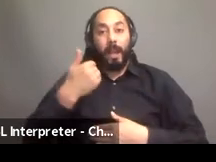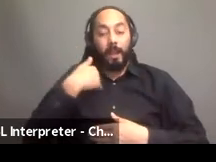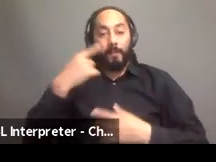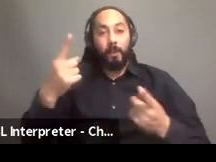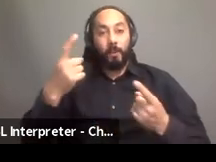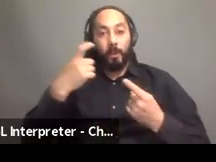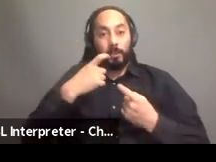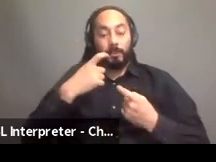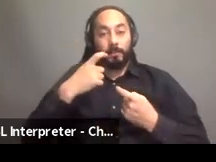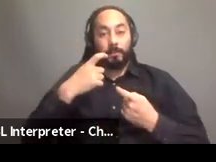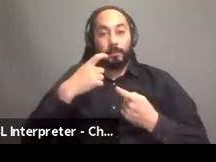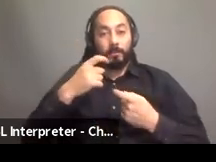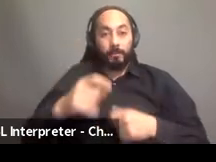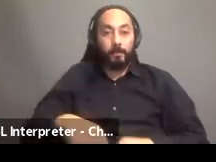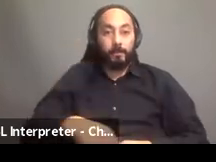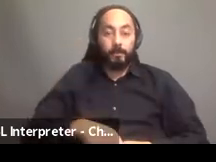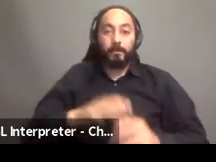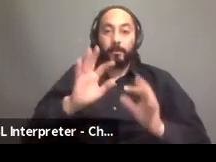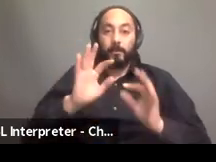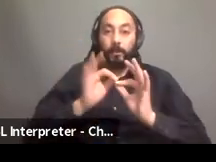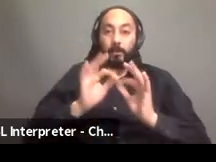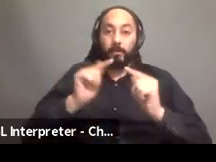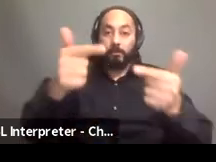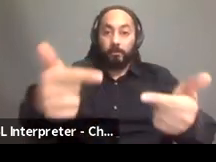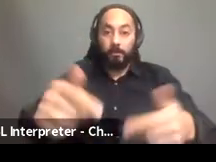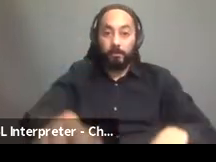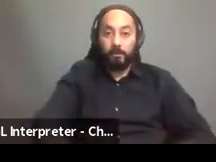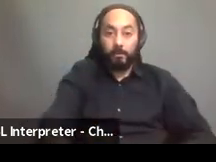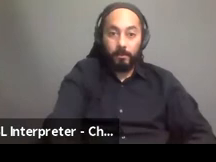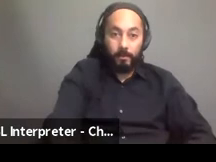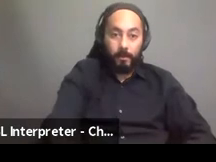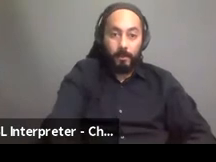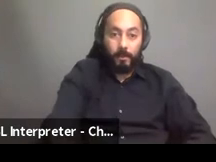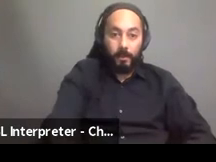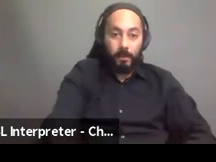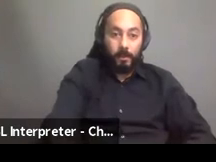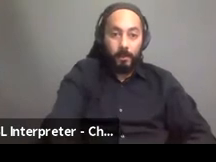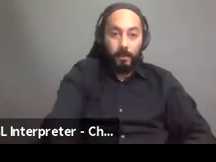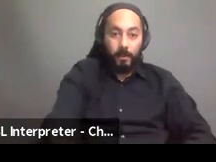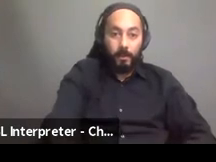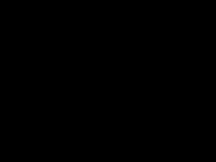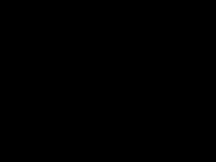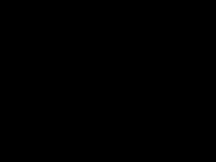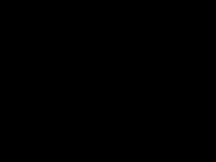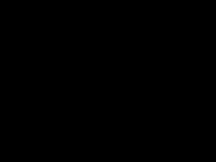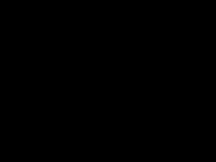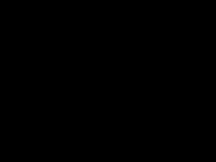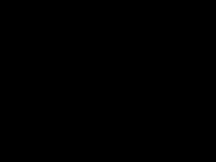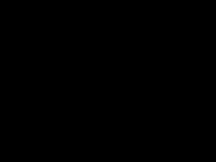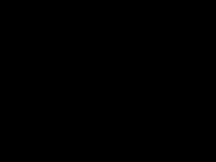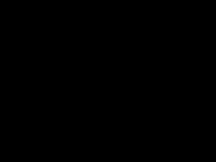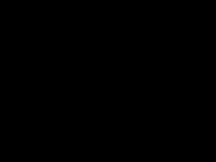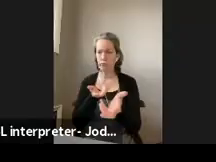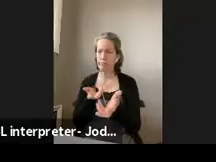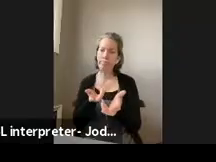the end. Perfect. And from there, just to get to know folks'